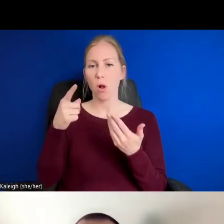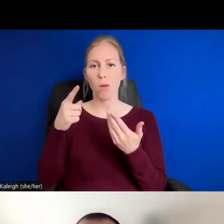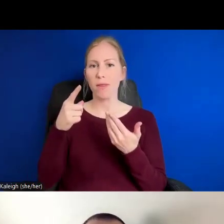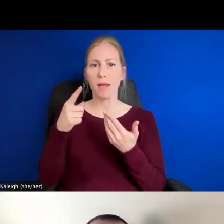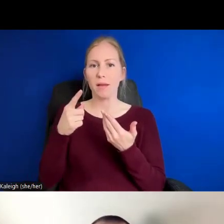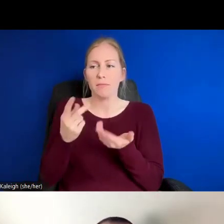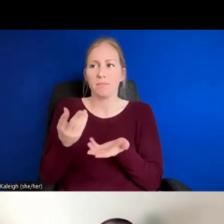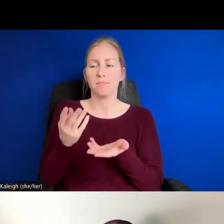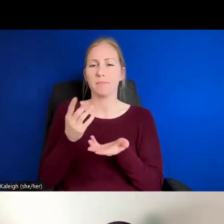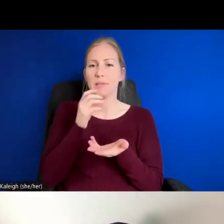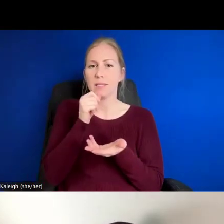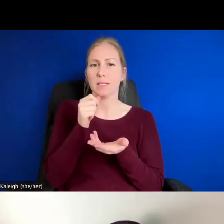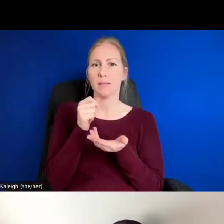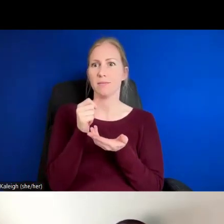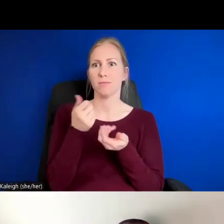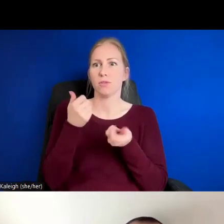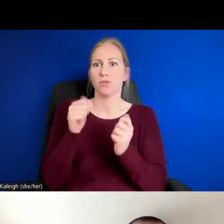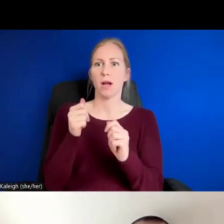alternatives.